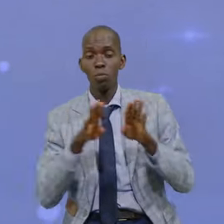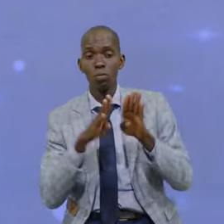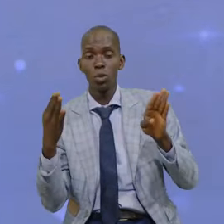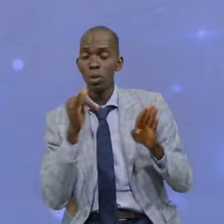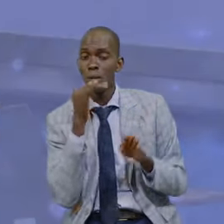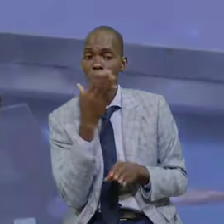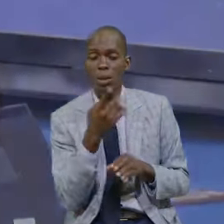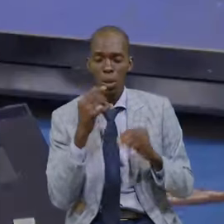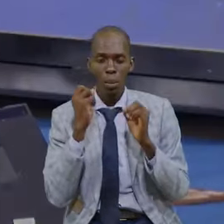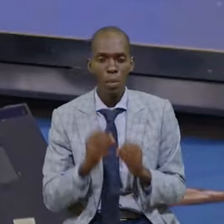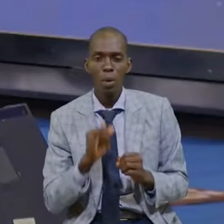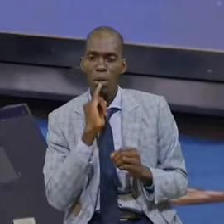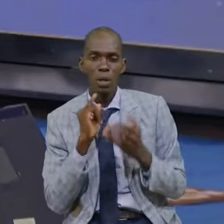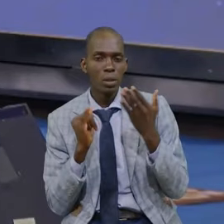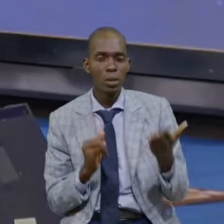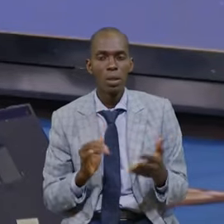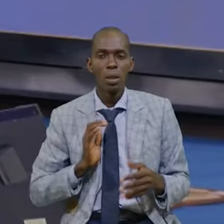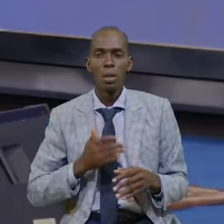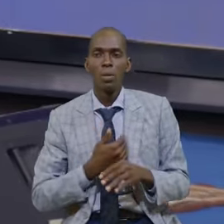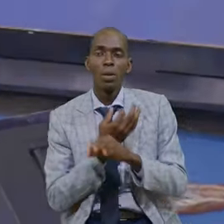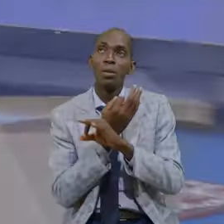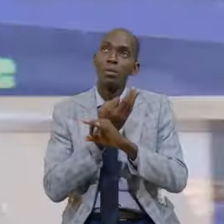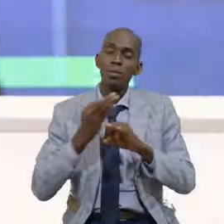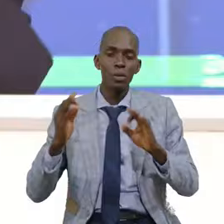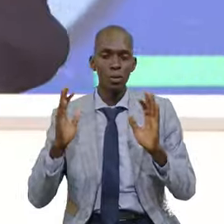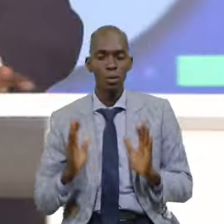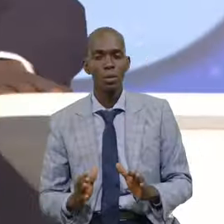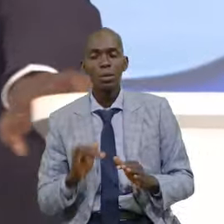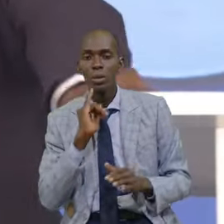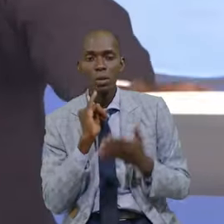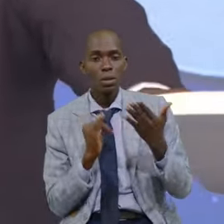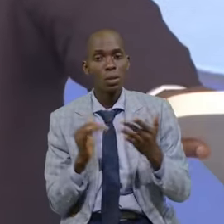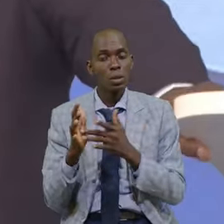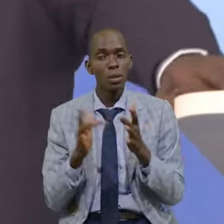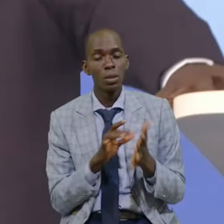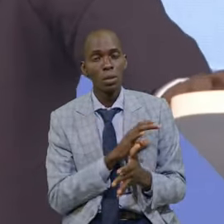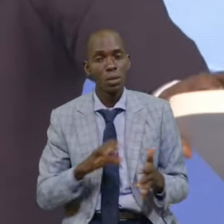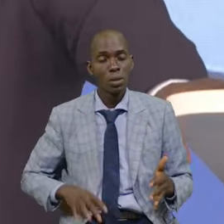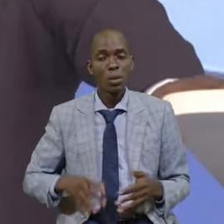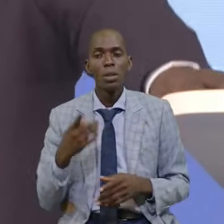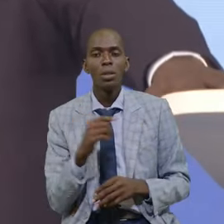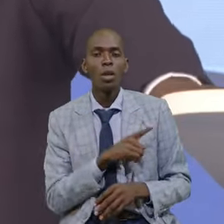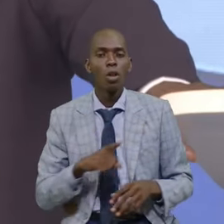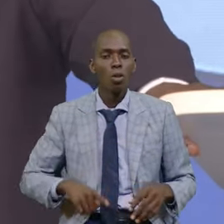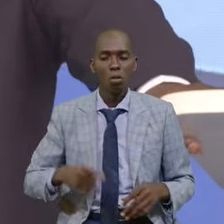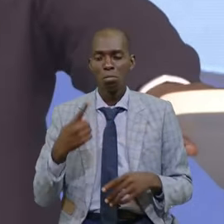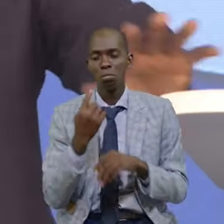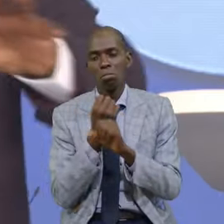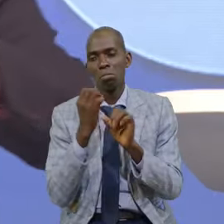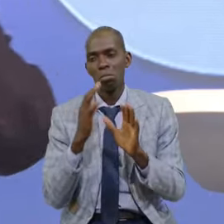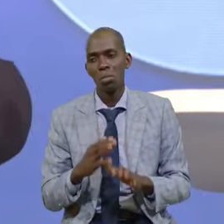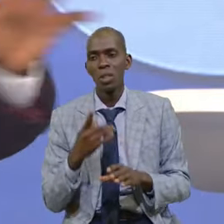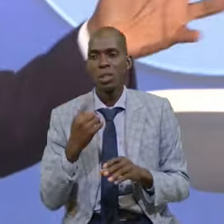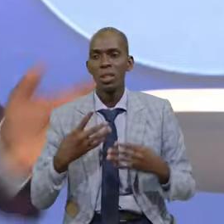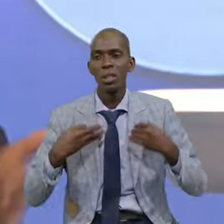there. Our emancipator is here. Jesus Christ, the Lord, the Savior, and the healer,